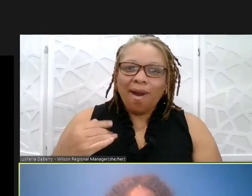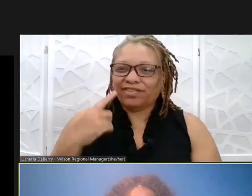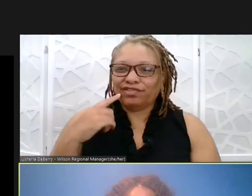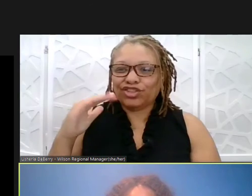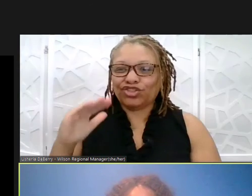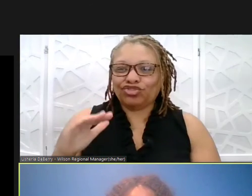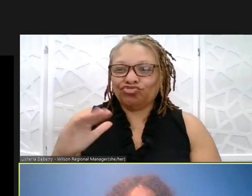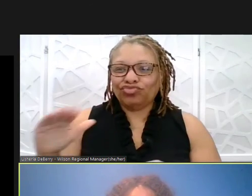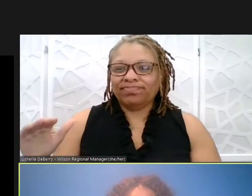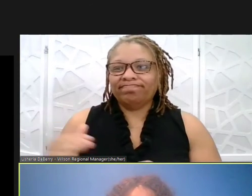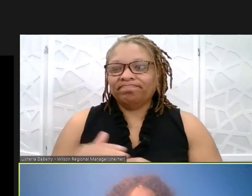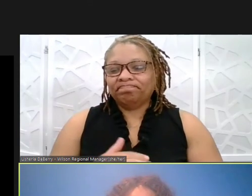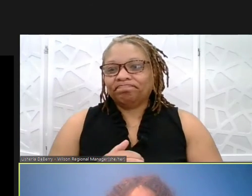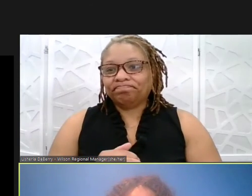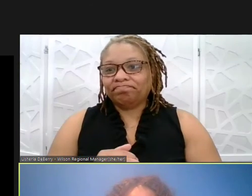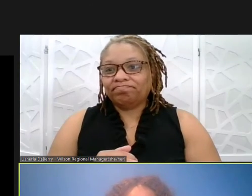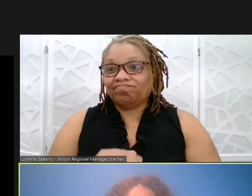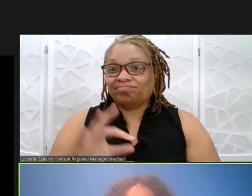them.